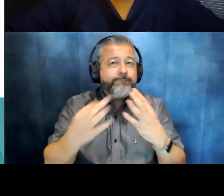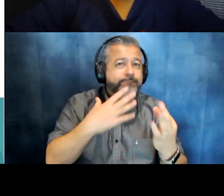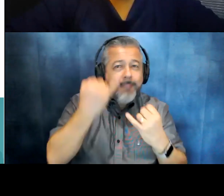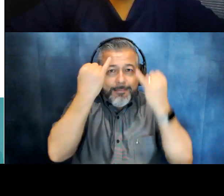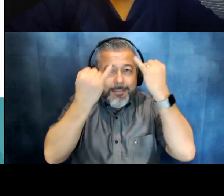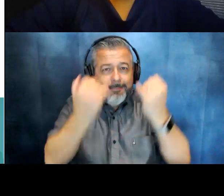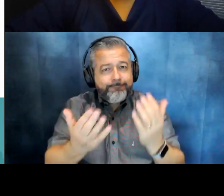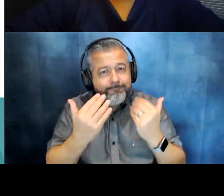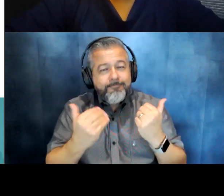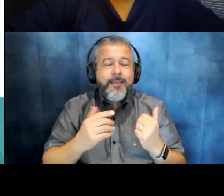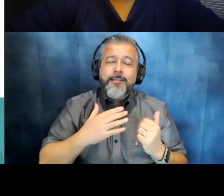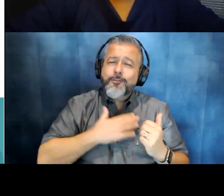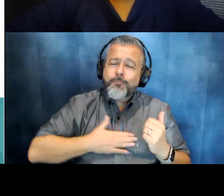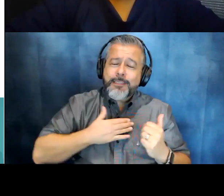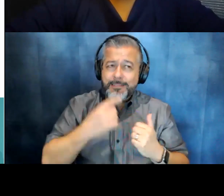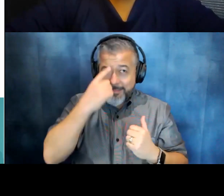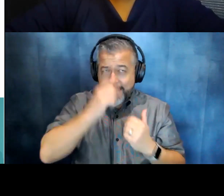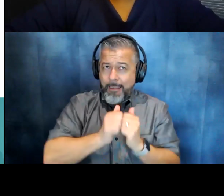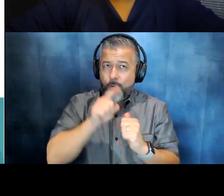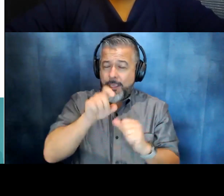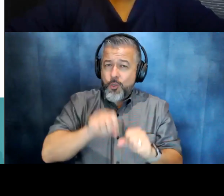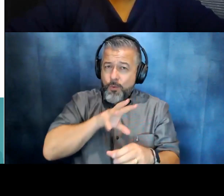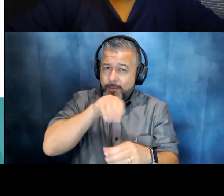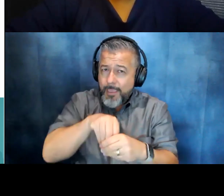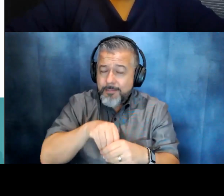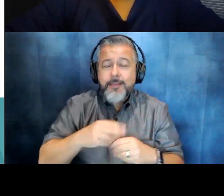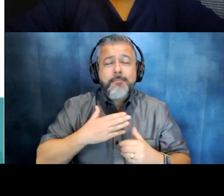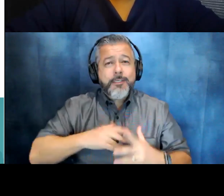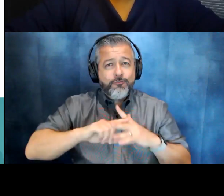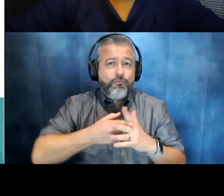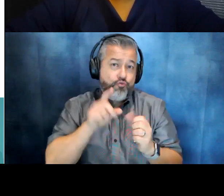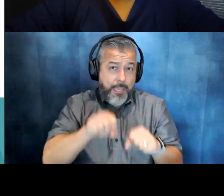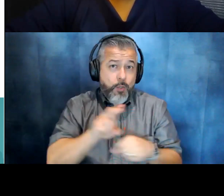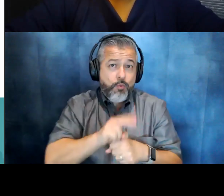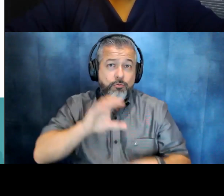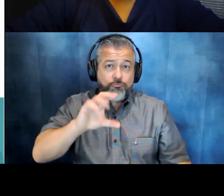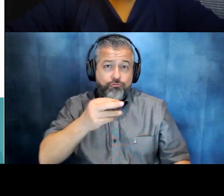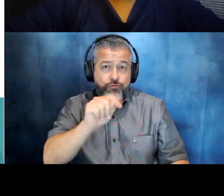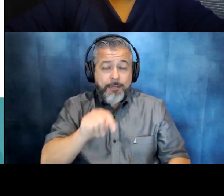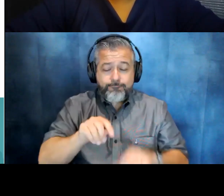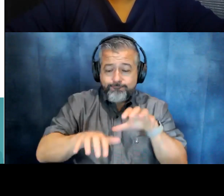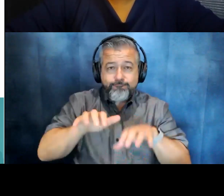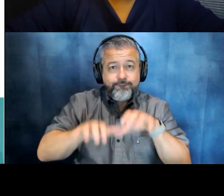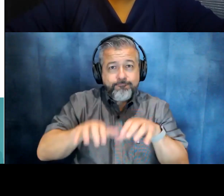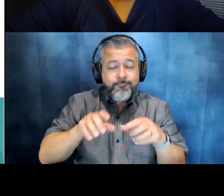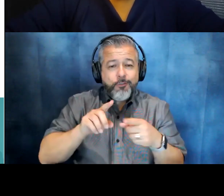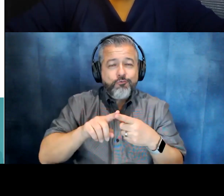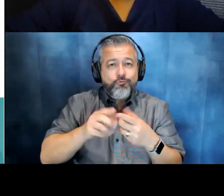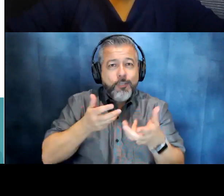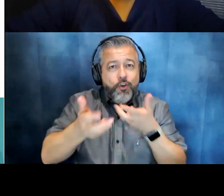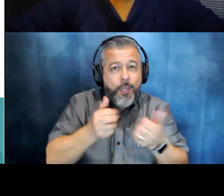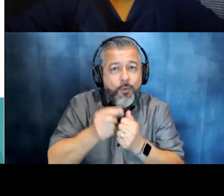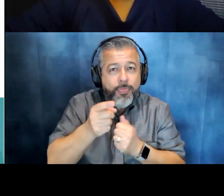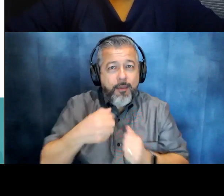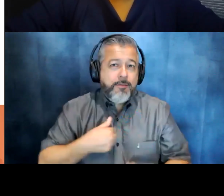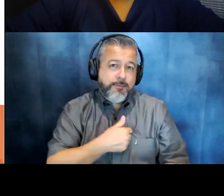engage. Start writing your comments in the Q&A and chat. Dr. Keebler has left lots of time for interaction today. But the way